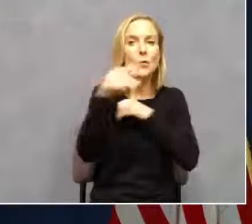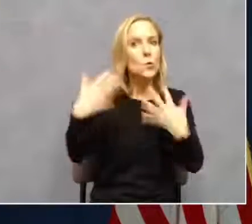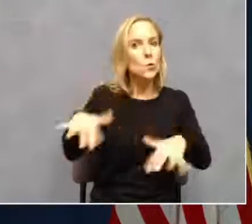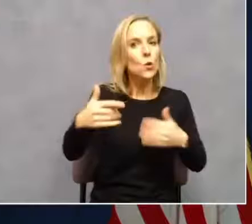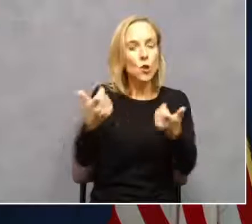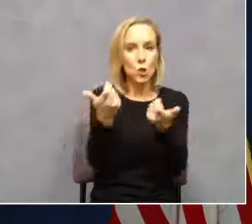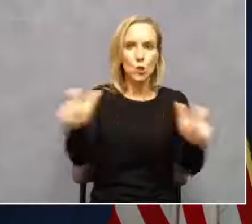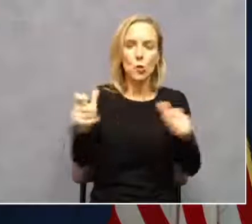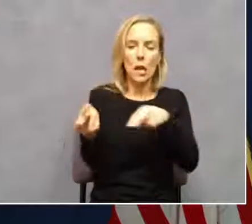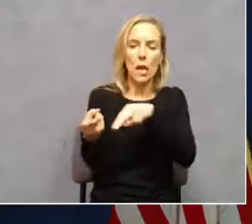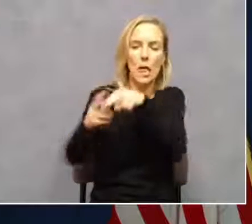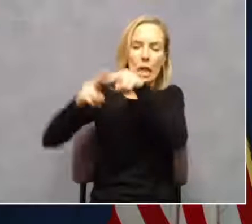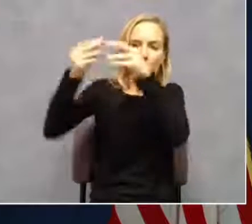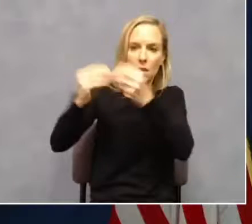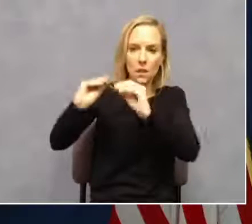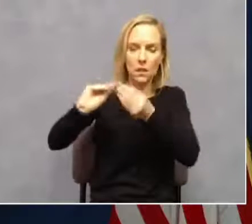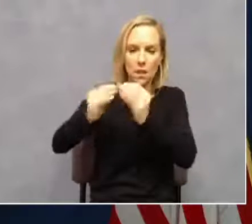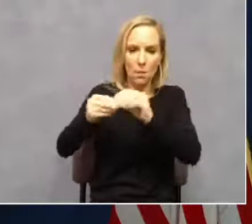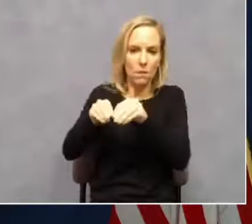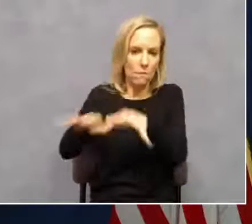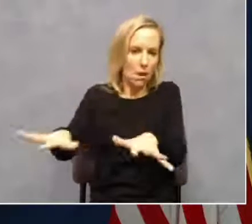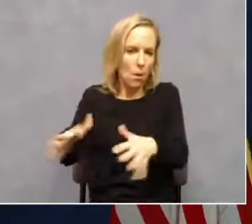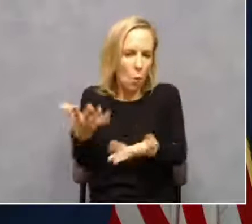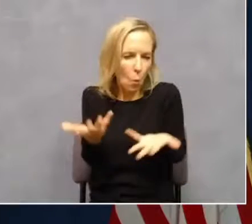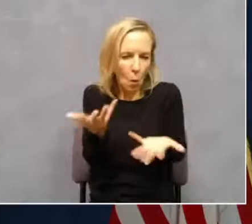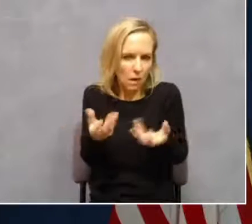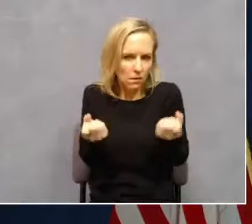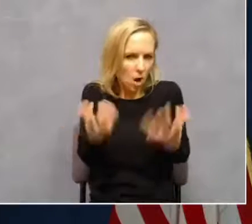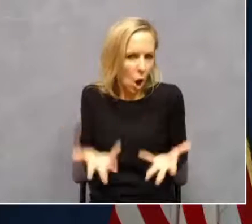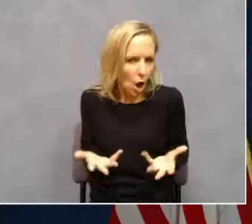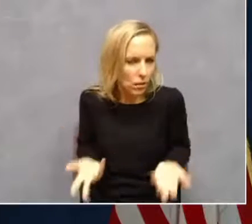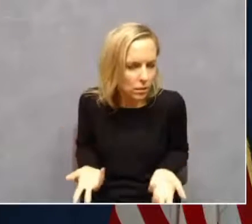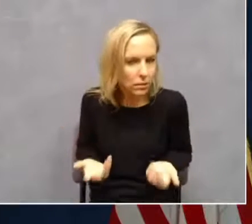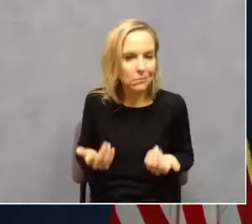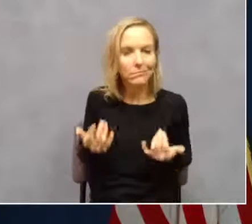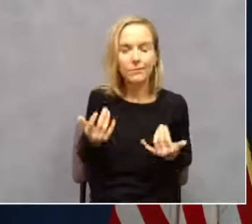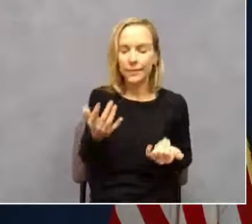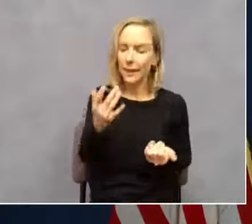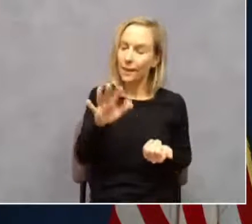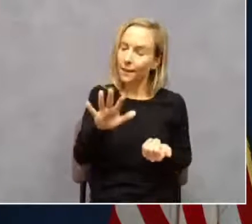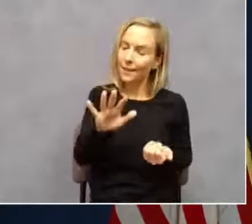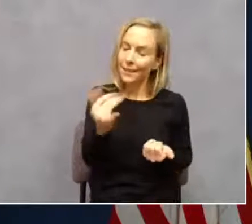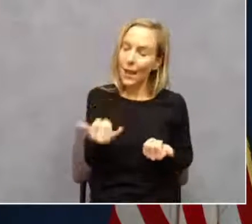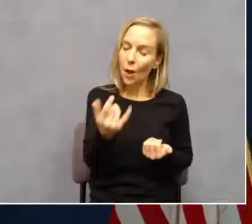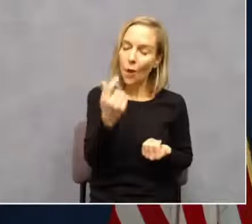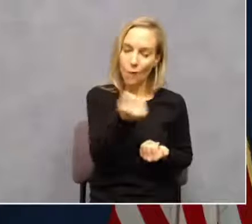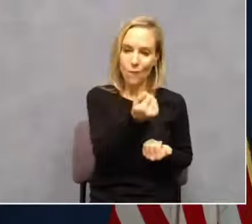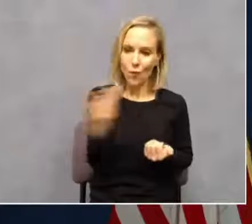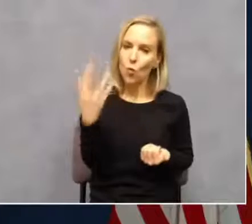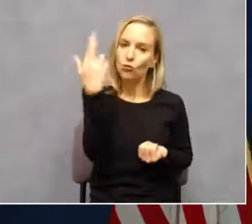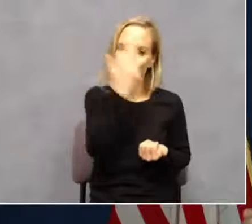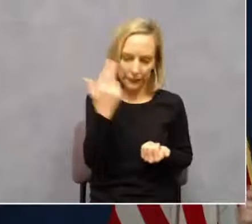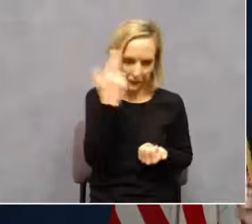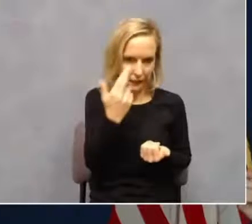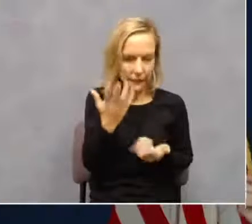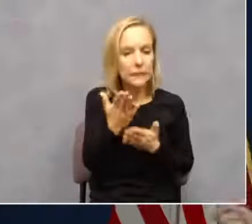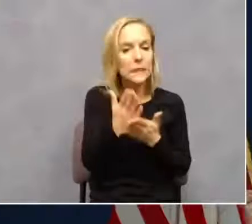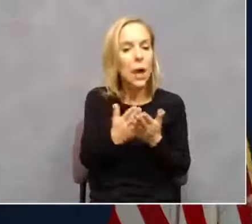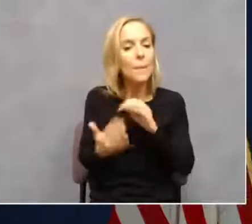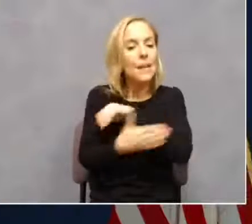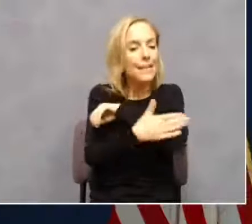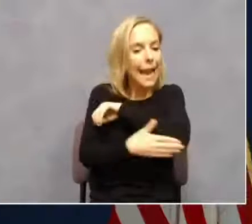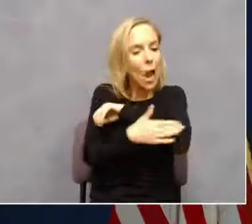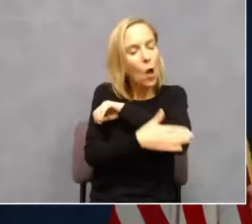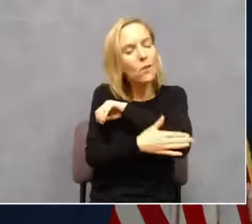we know what's caused it? We're now to the point where there are multiple causes of them. Now, there are some counties where a lot